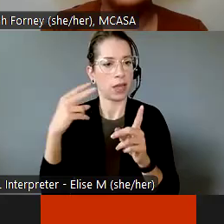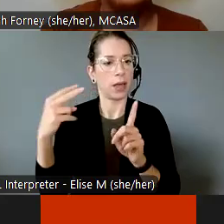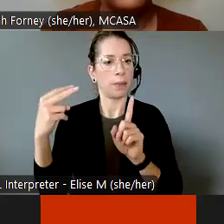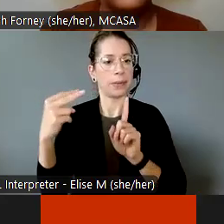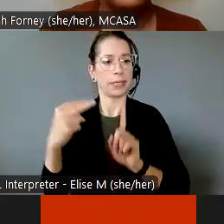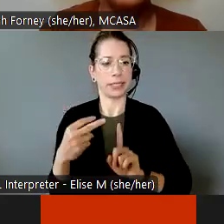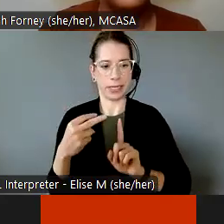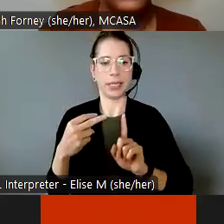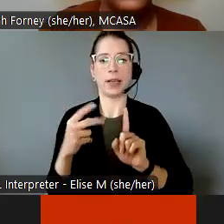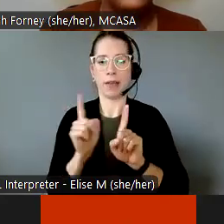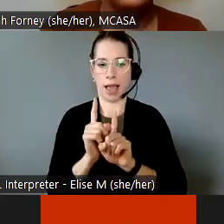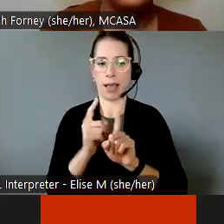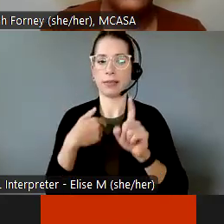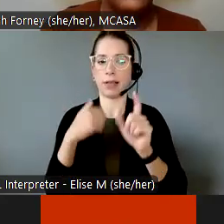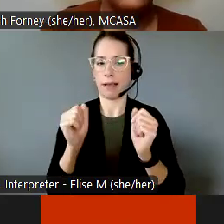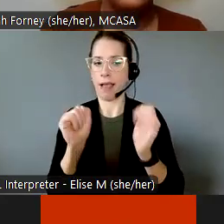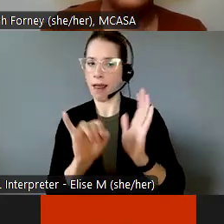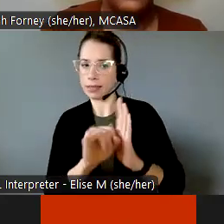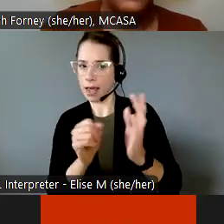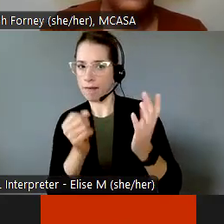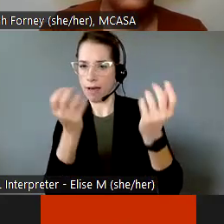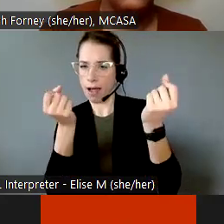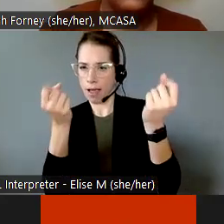to identify and empathize.